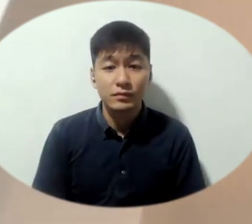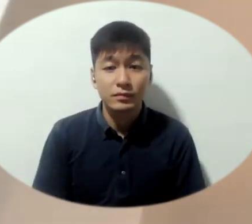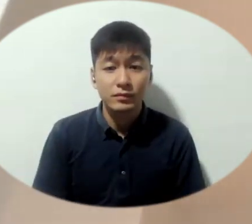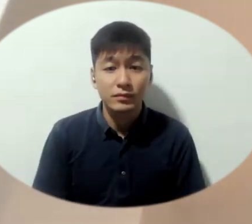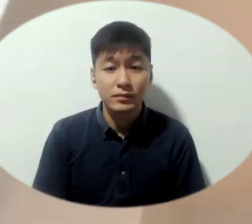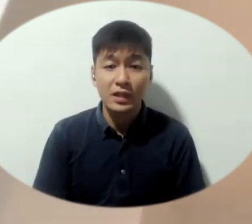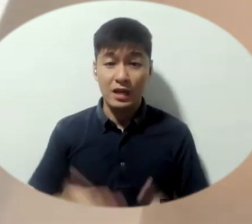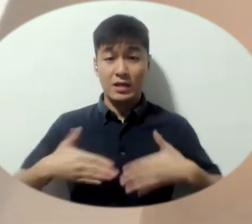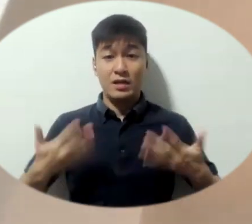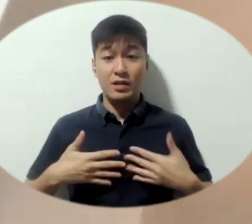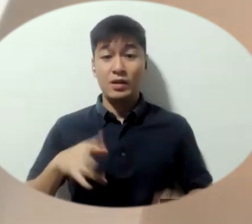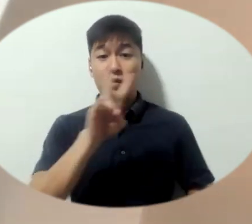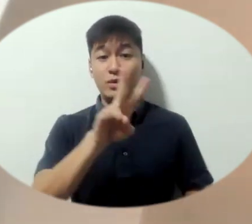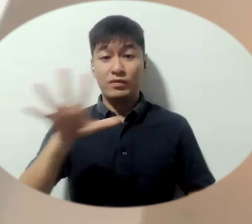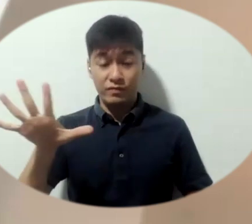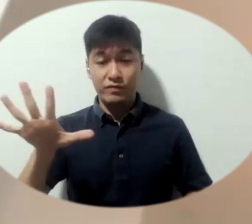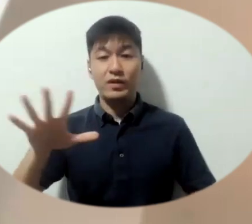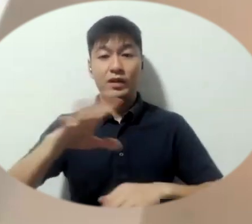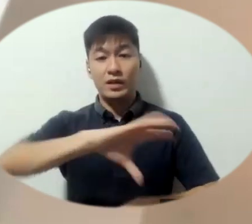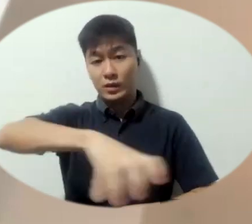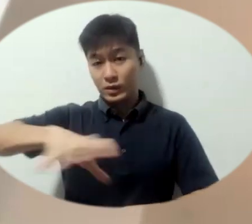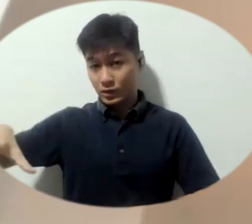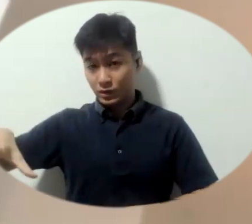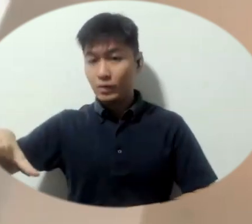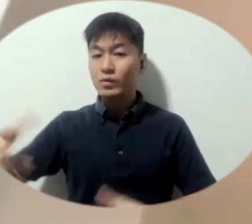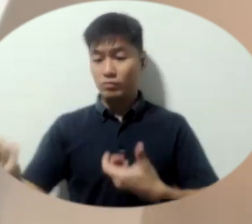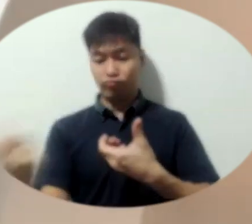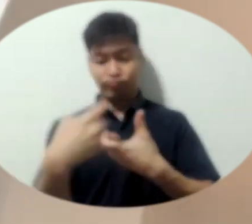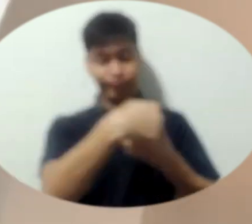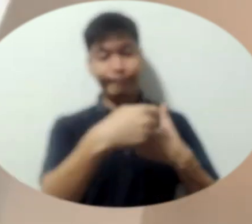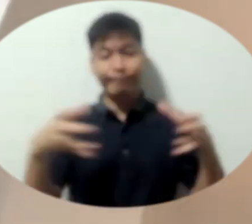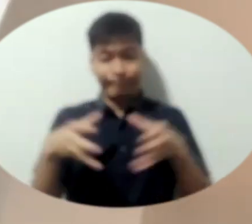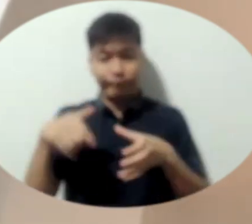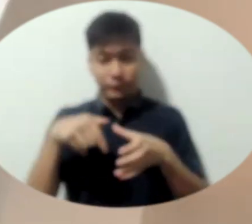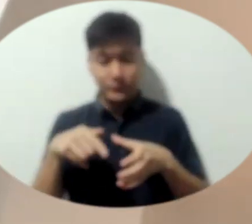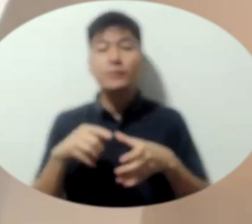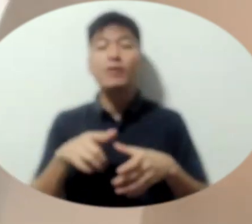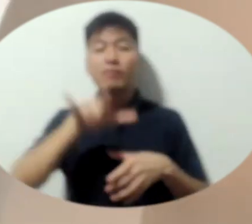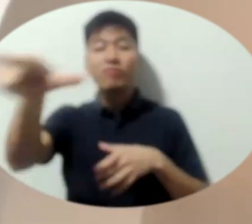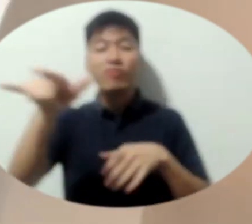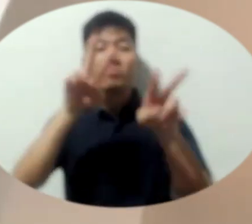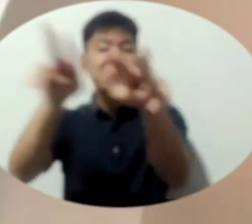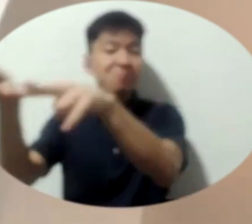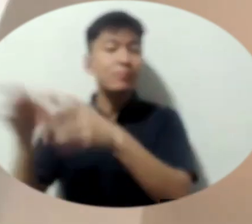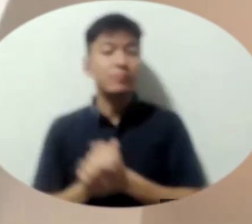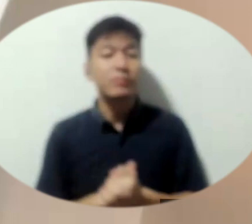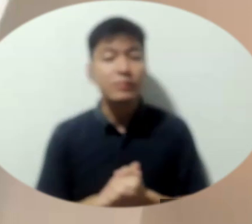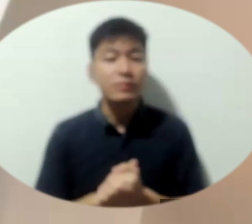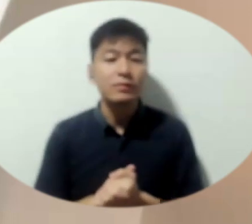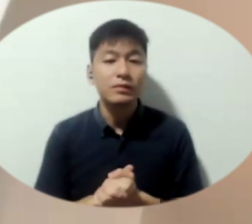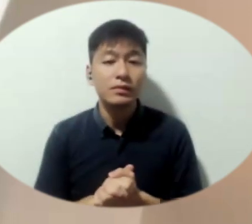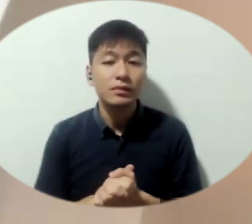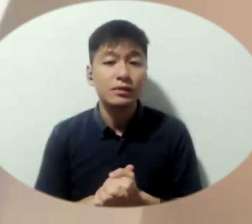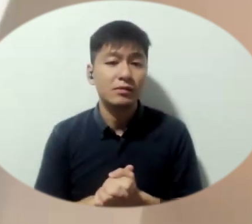10 of which were living with dementia from Namibia in Africa, from Singapore, from United